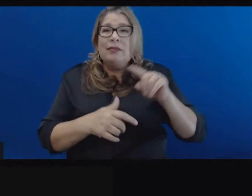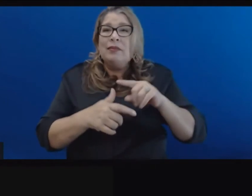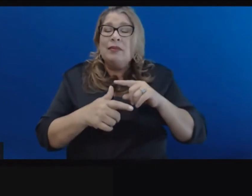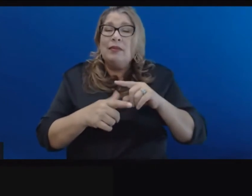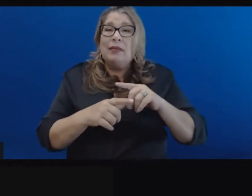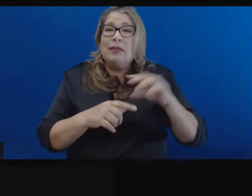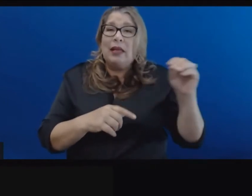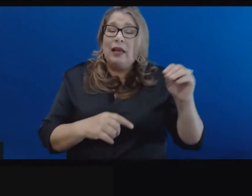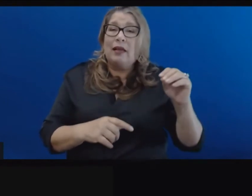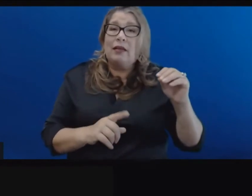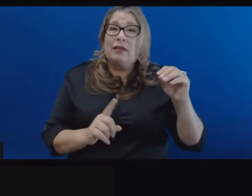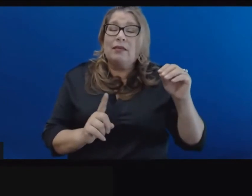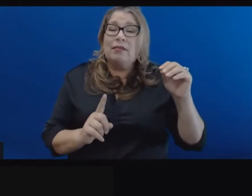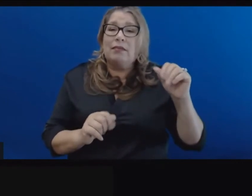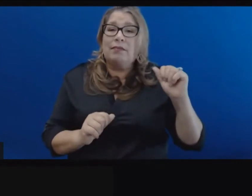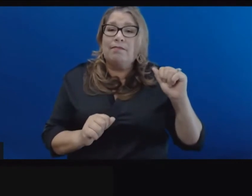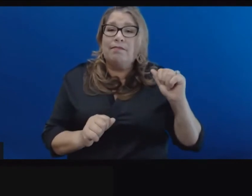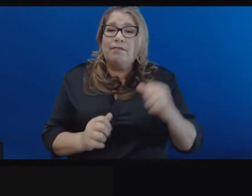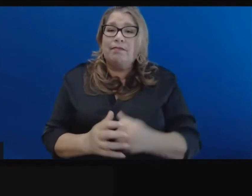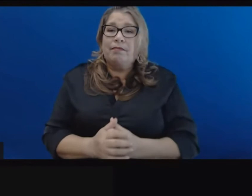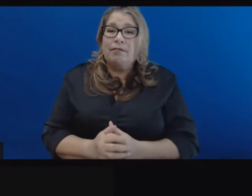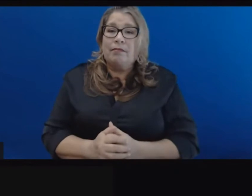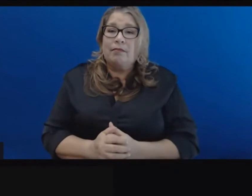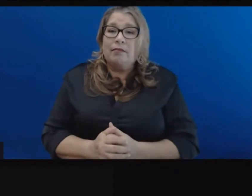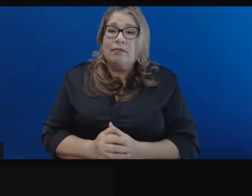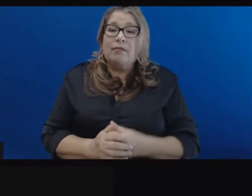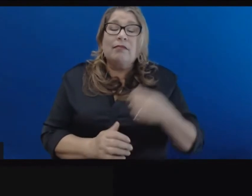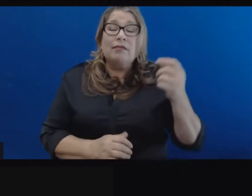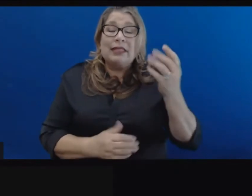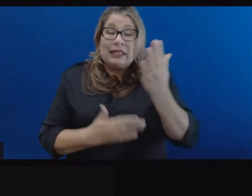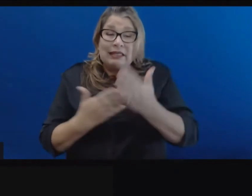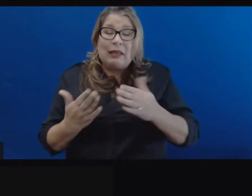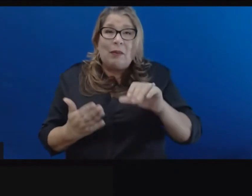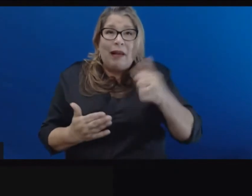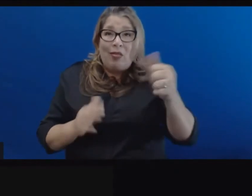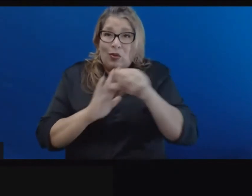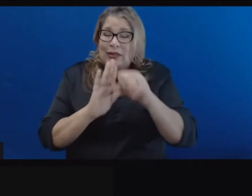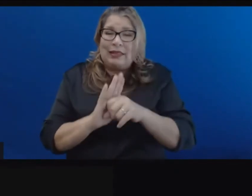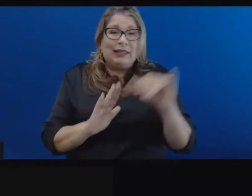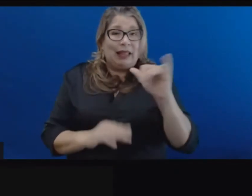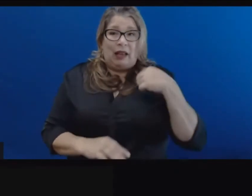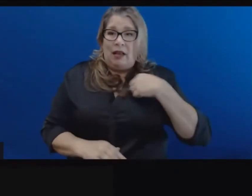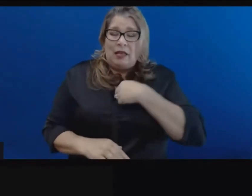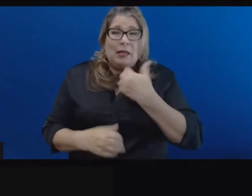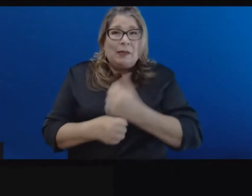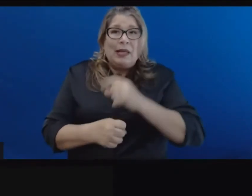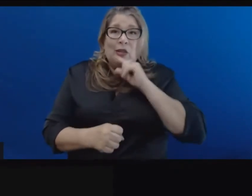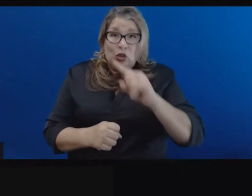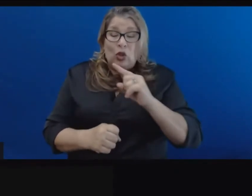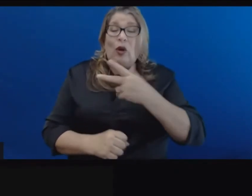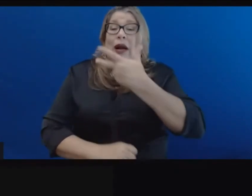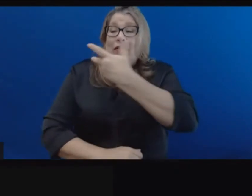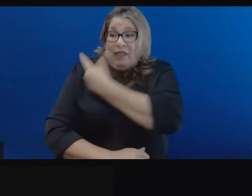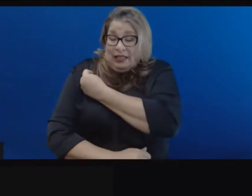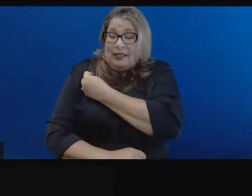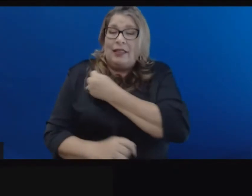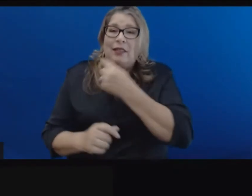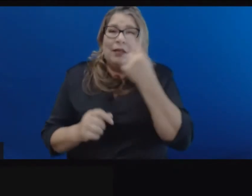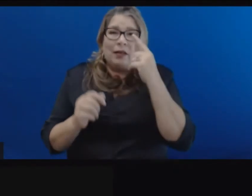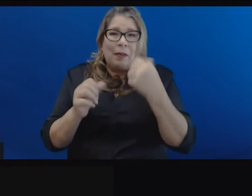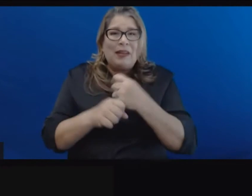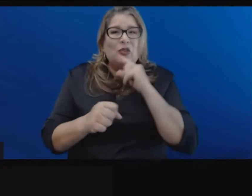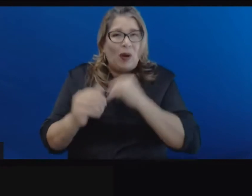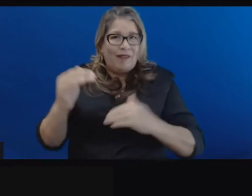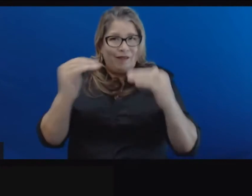equity, have been sort of in the same place where California is. And we look forward with additional vaccine